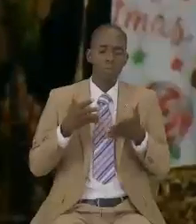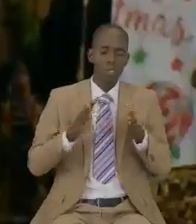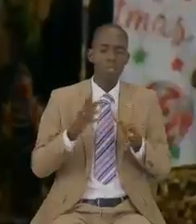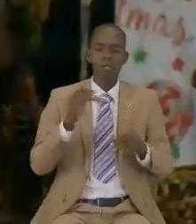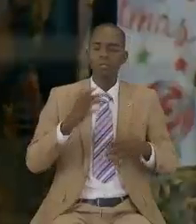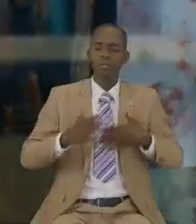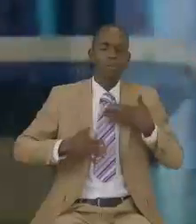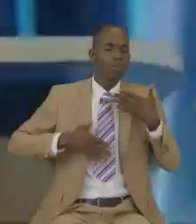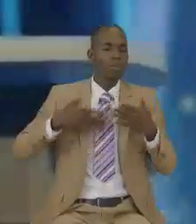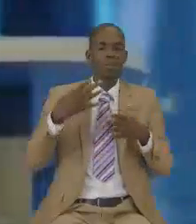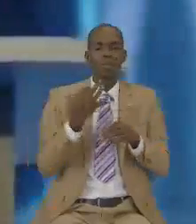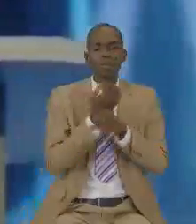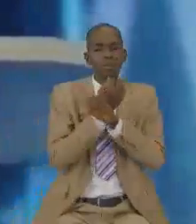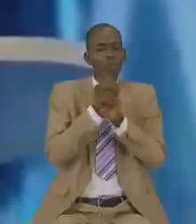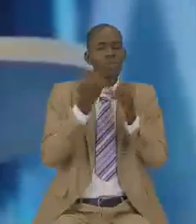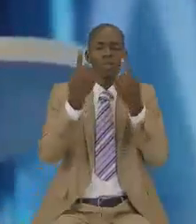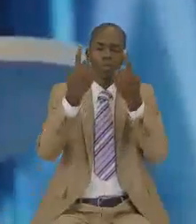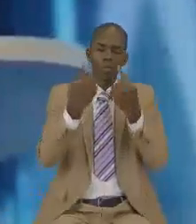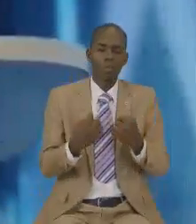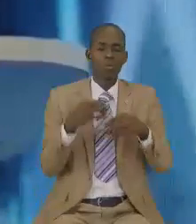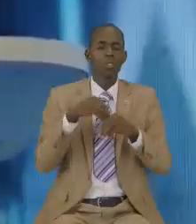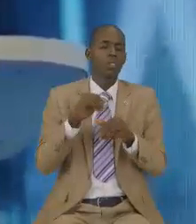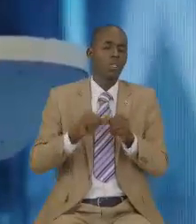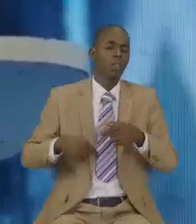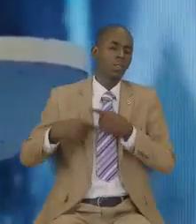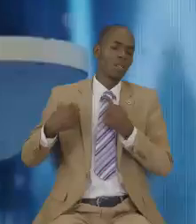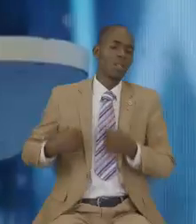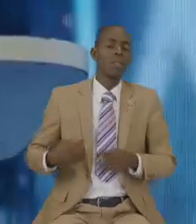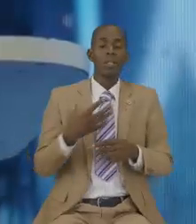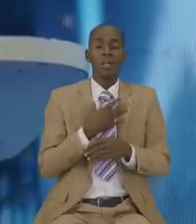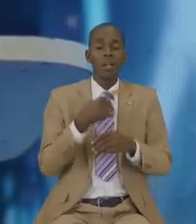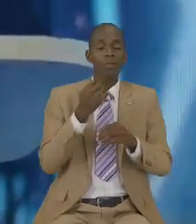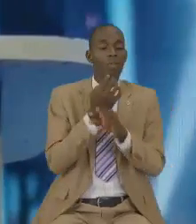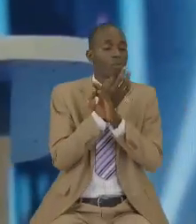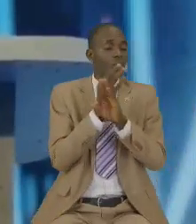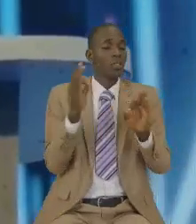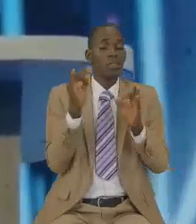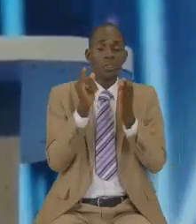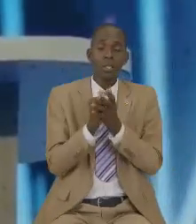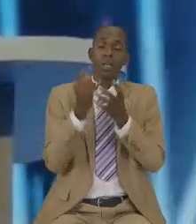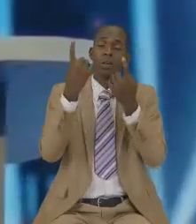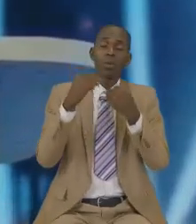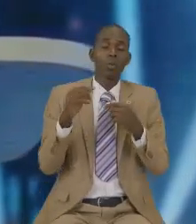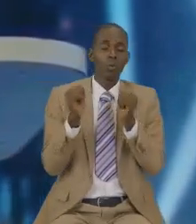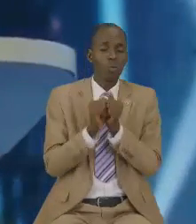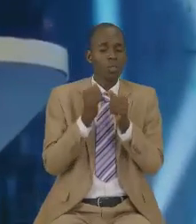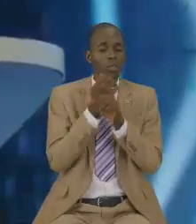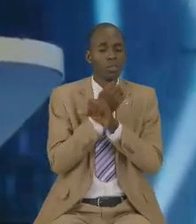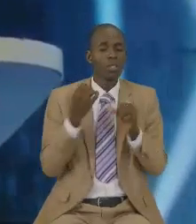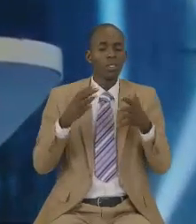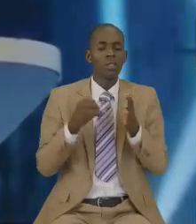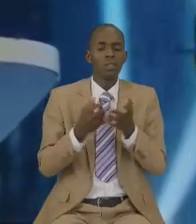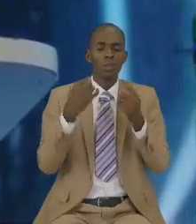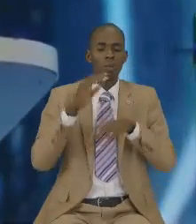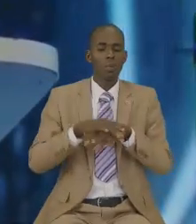joy of salvation come in every heart, and the freedom that comes with salvation, let it come